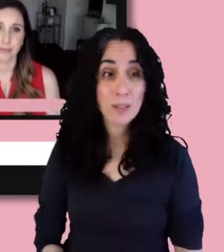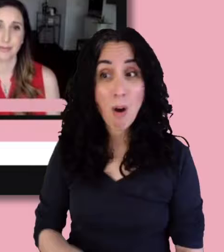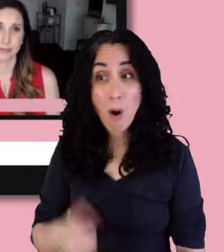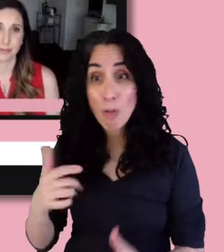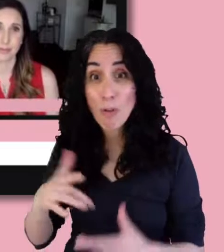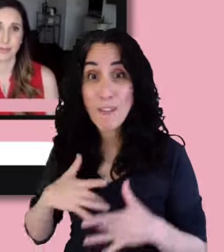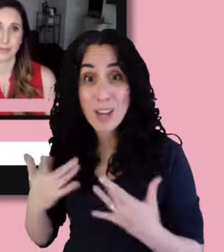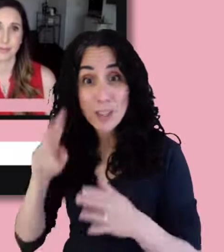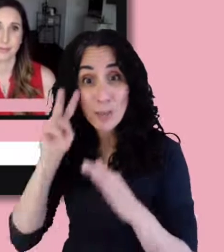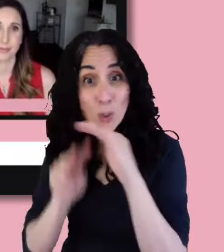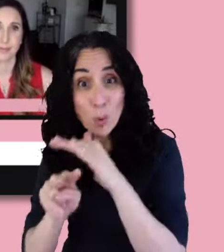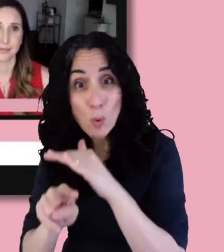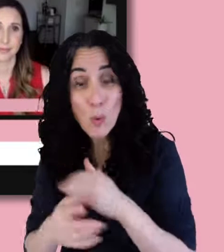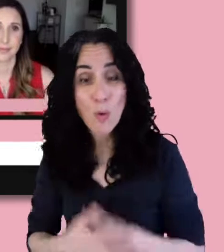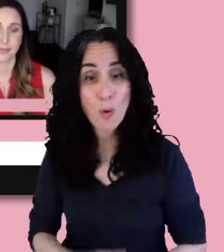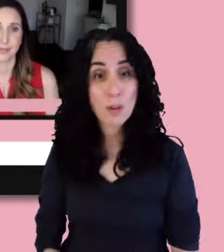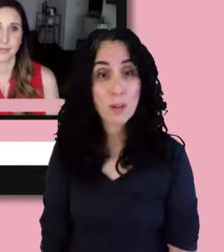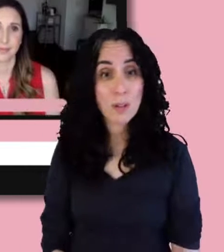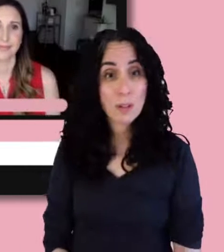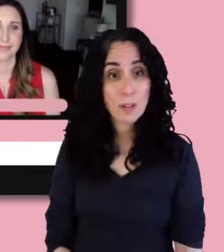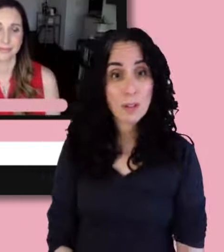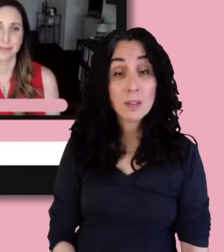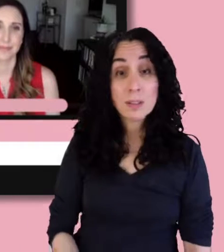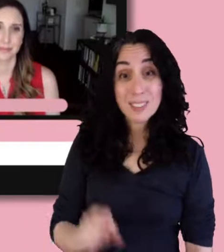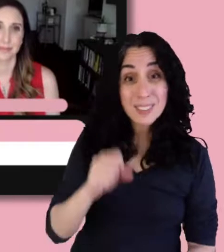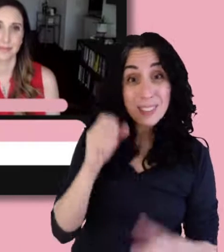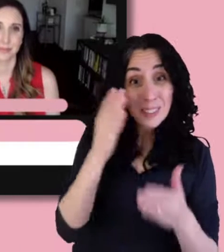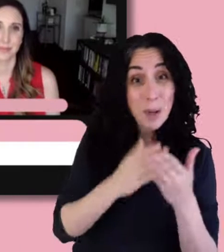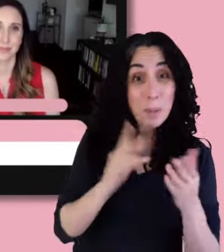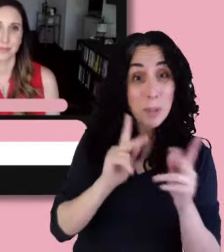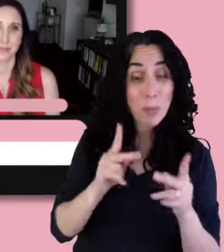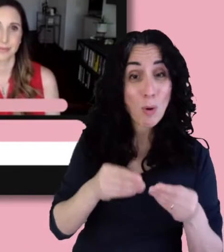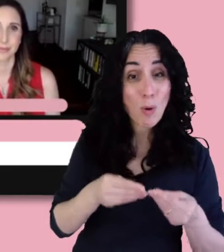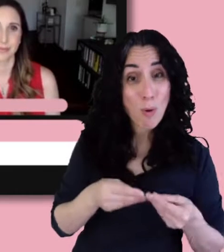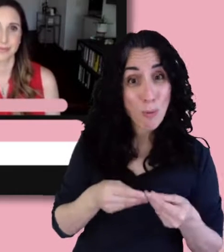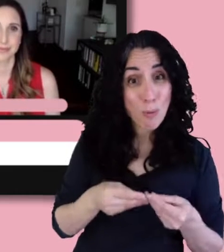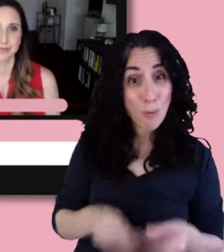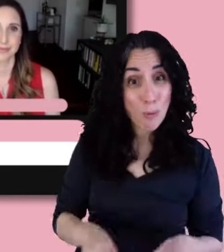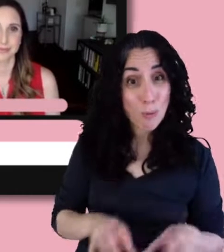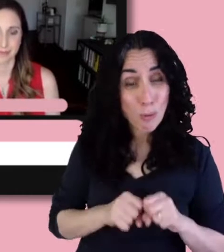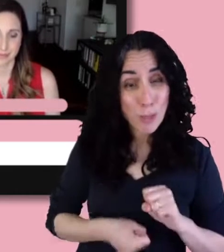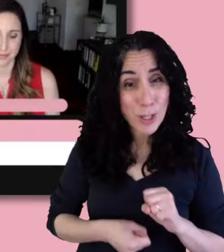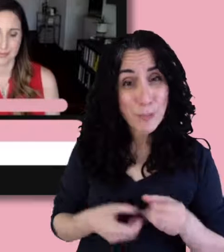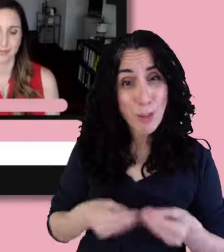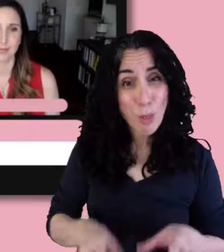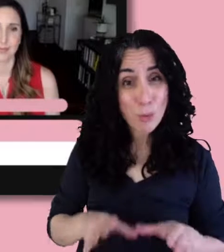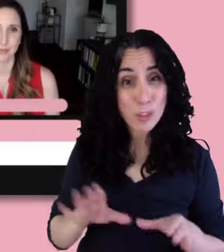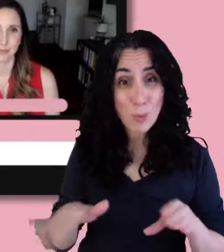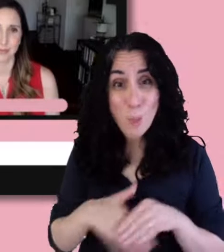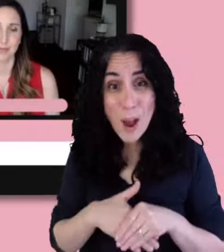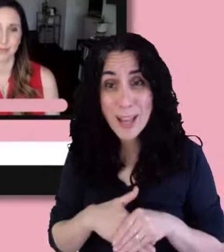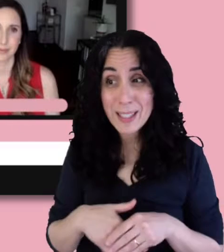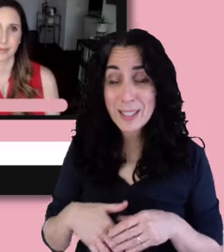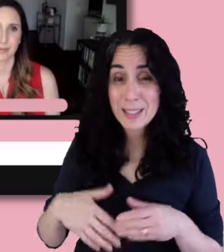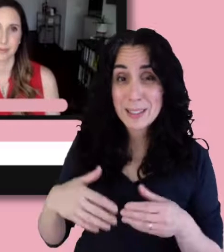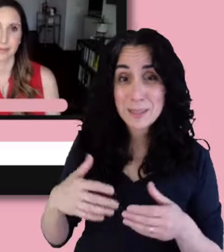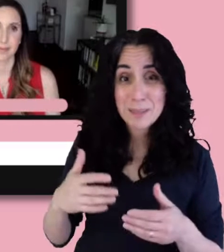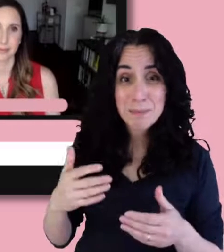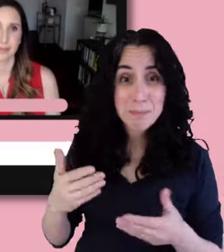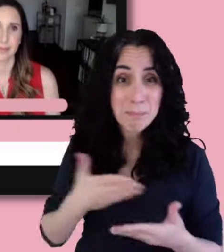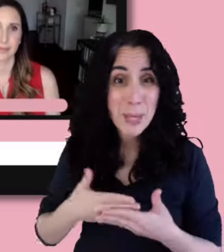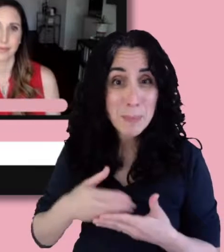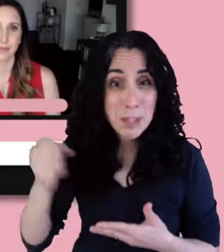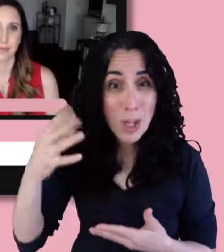their weddings to their baby showers and graduations. And I'm so sorry. It sucks to see all of this stuff be canceled.